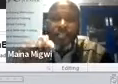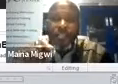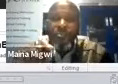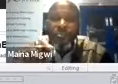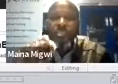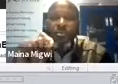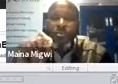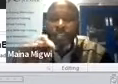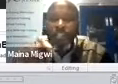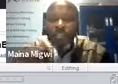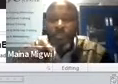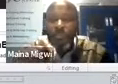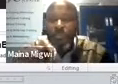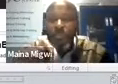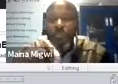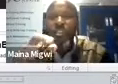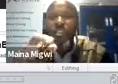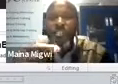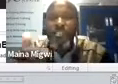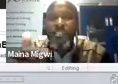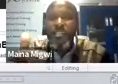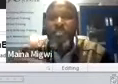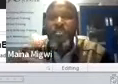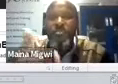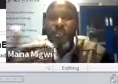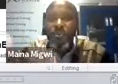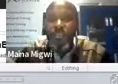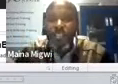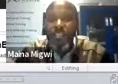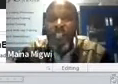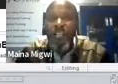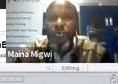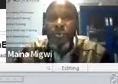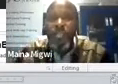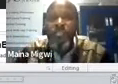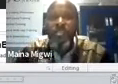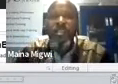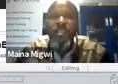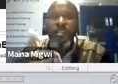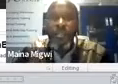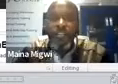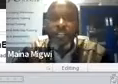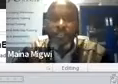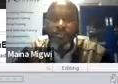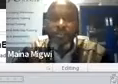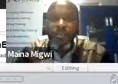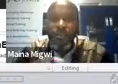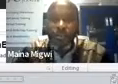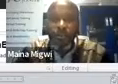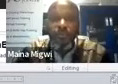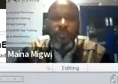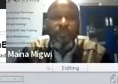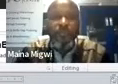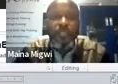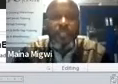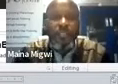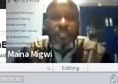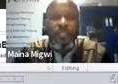the settlement to their dispute with the assistance of a conciliator who runs an evaluative